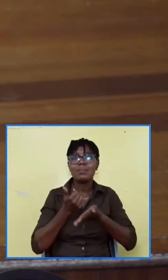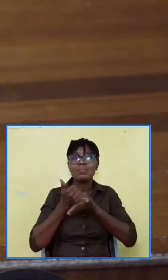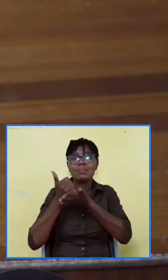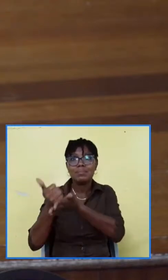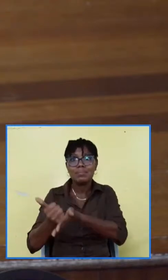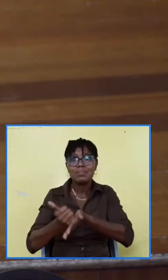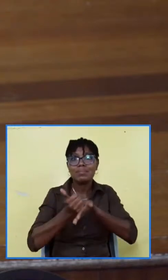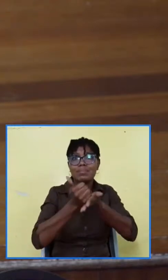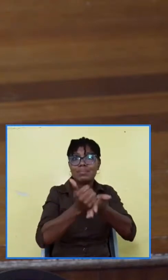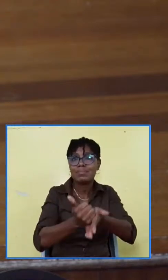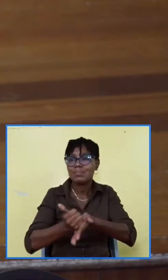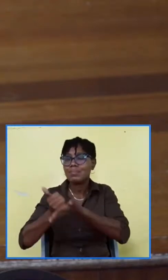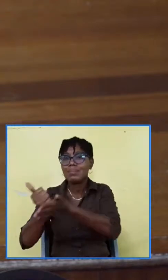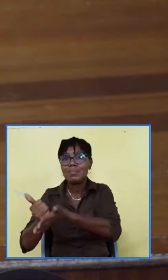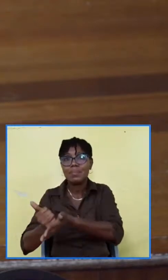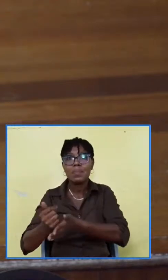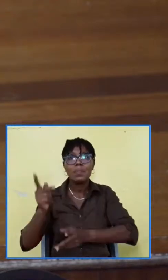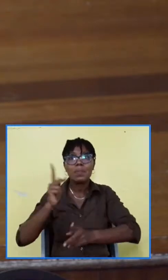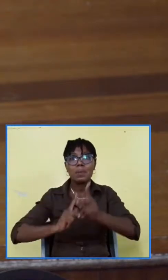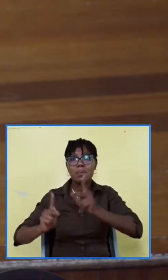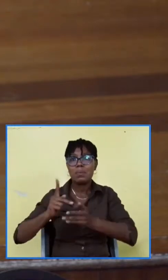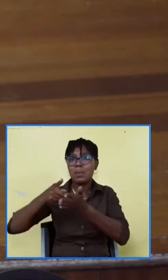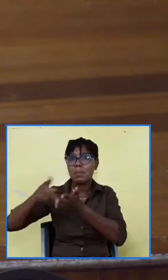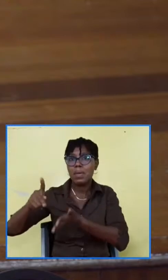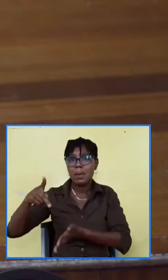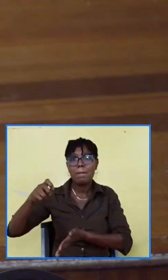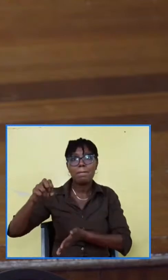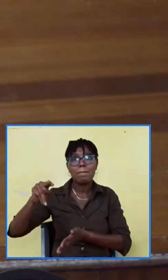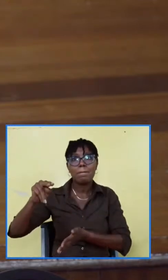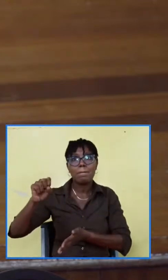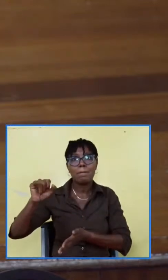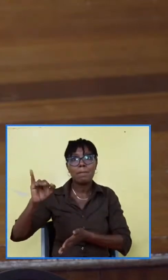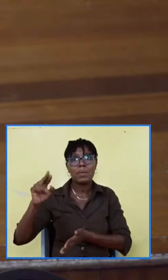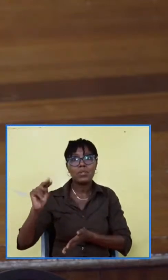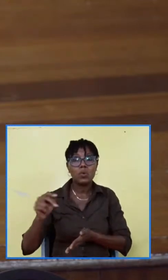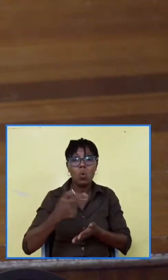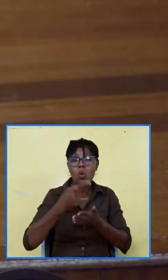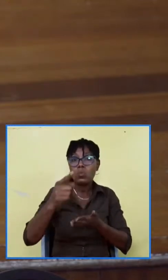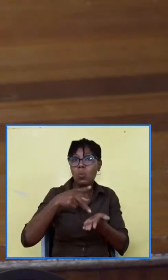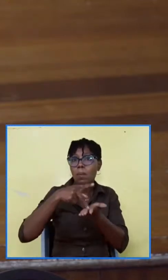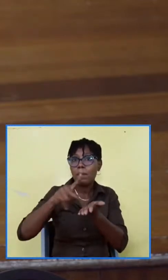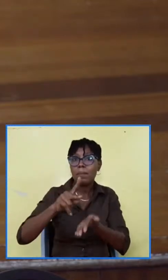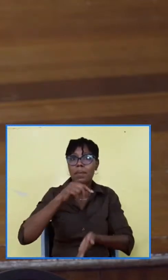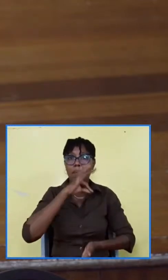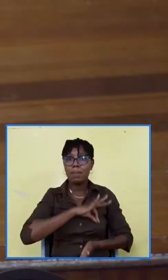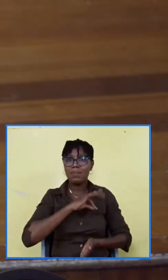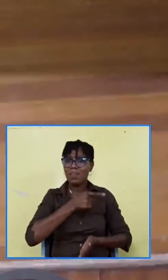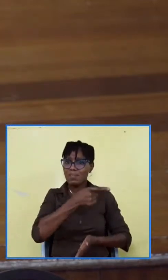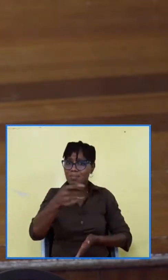or the pensioners or those who are given benefits.